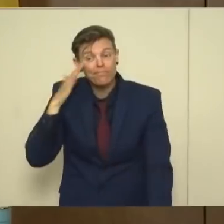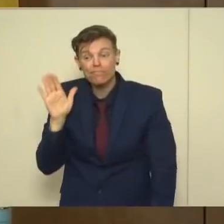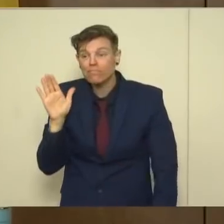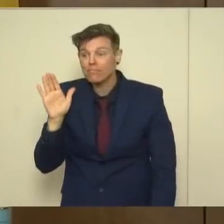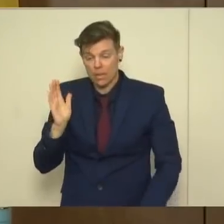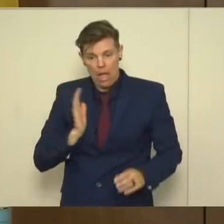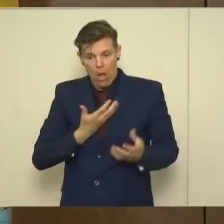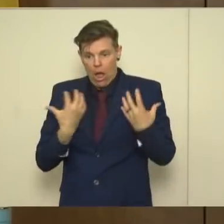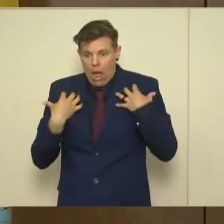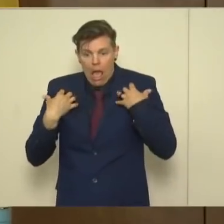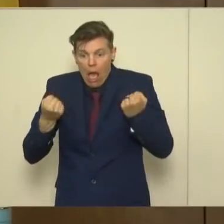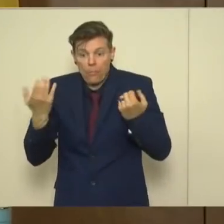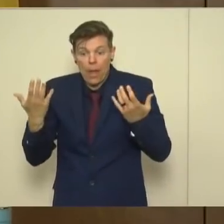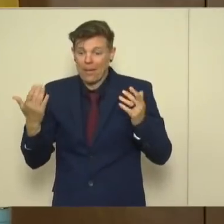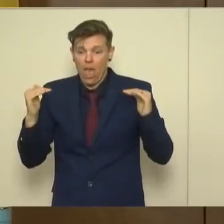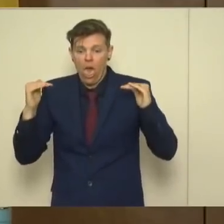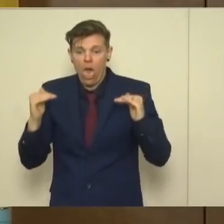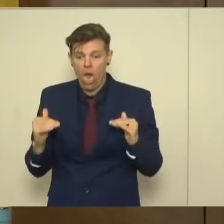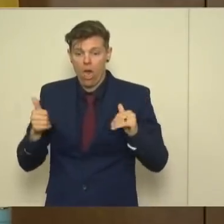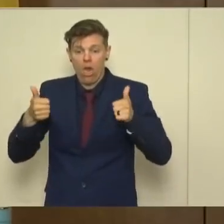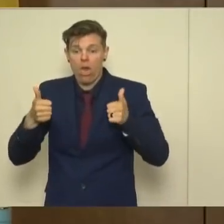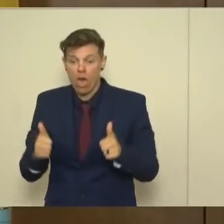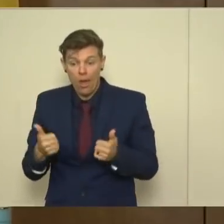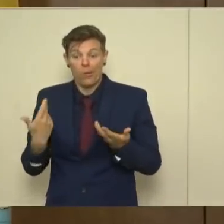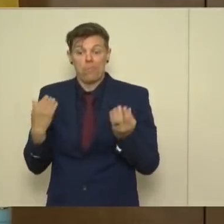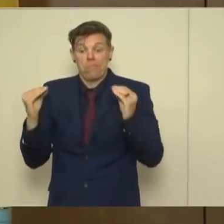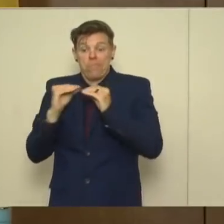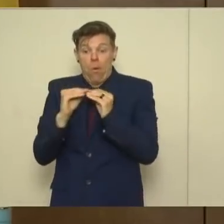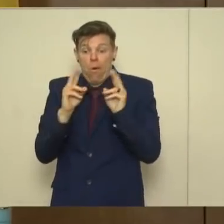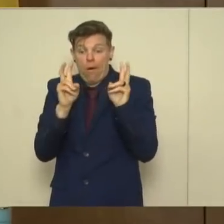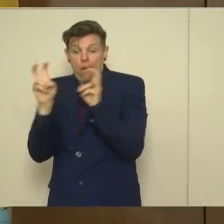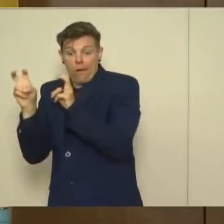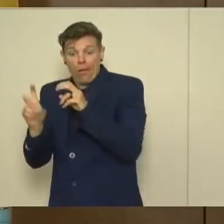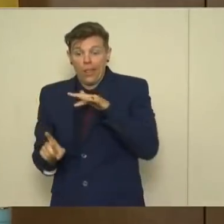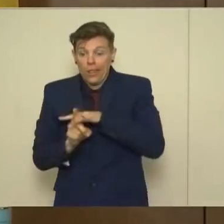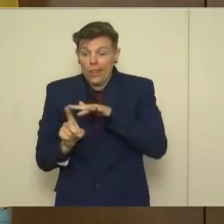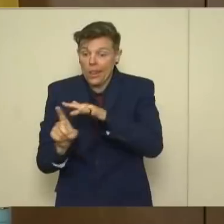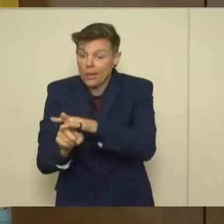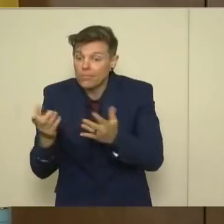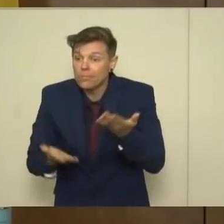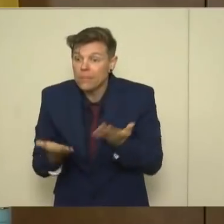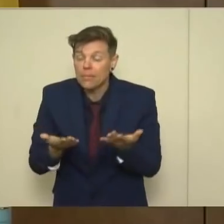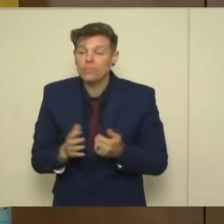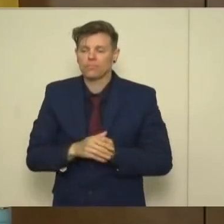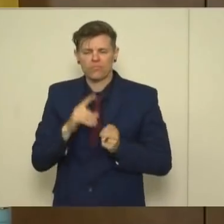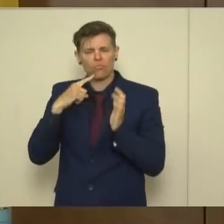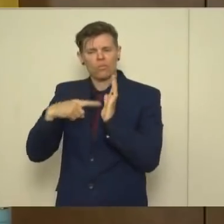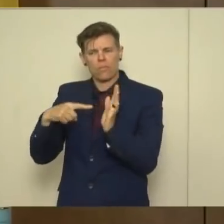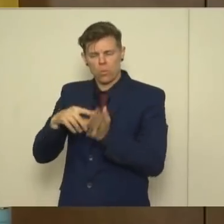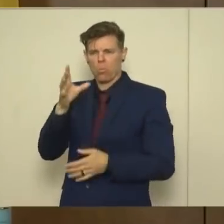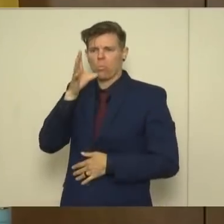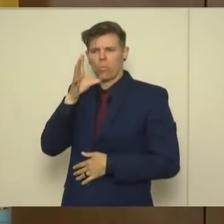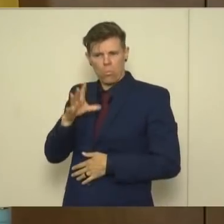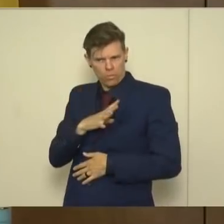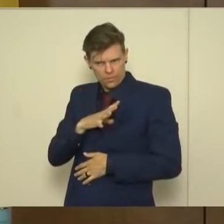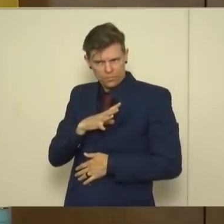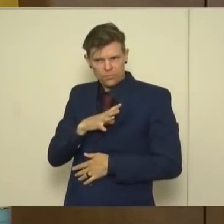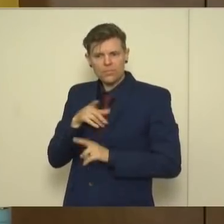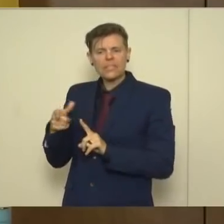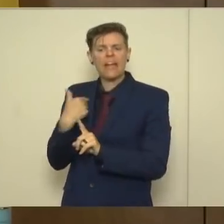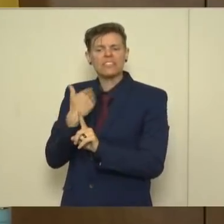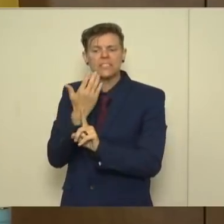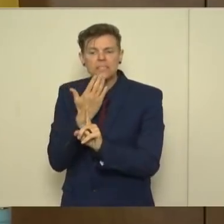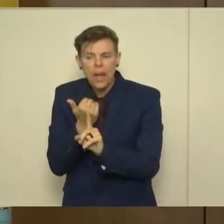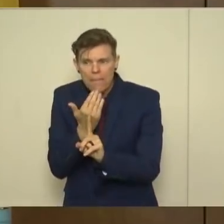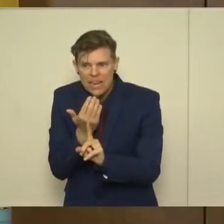of particular problems, including a case where a woman now is diabetic with glaucoma in the